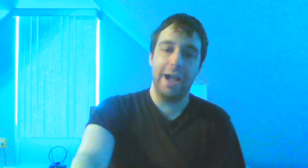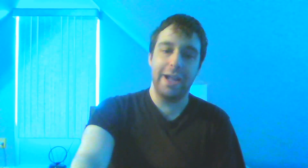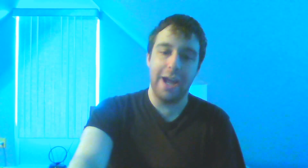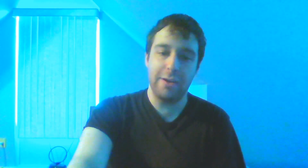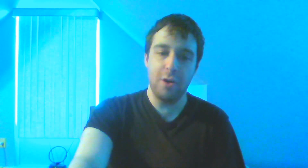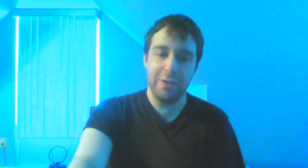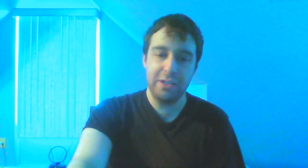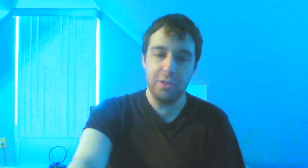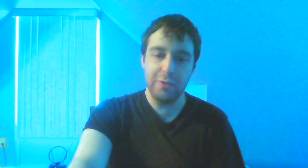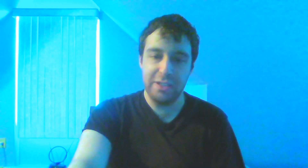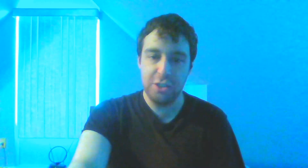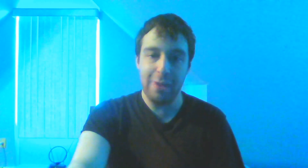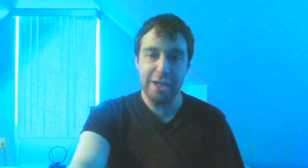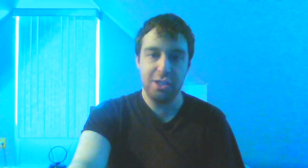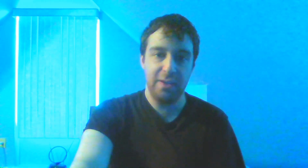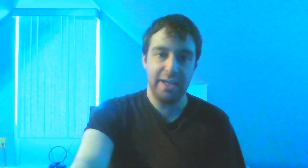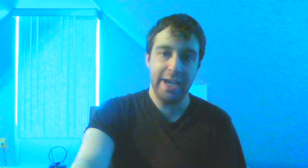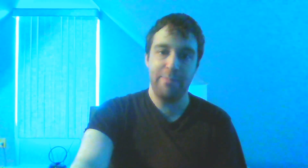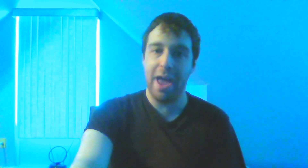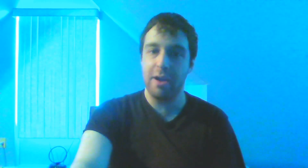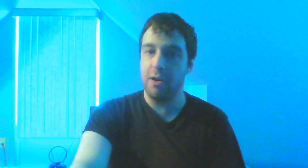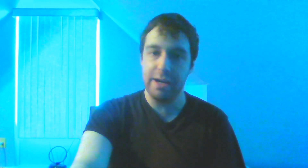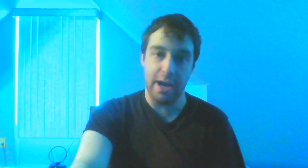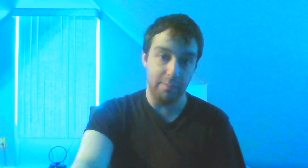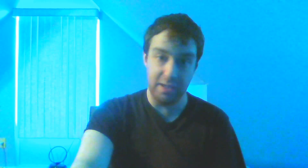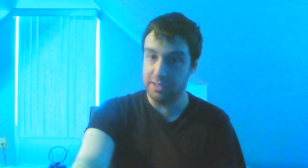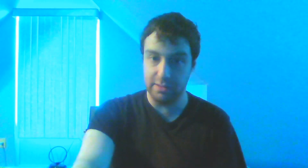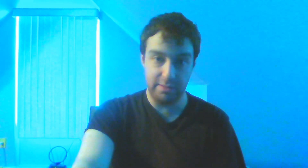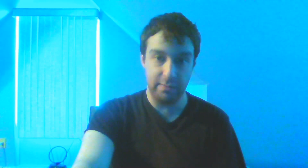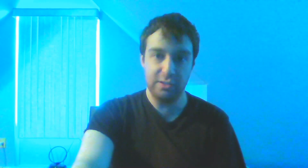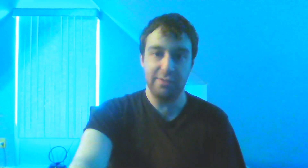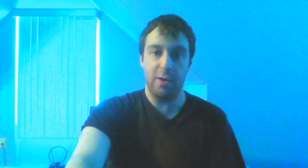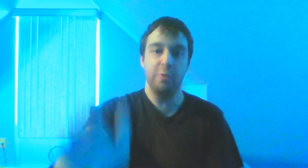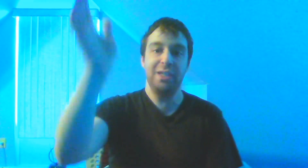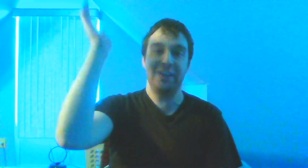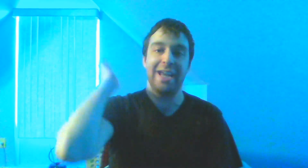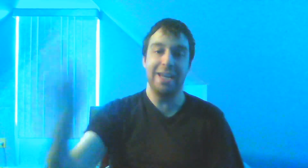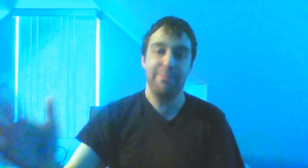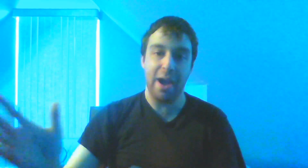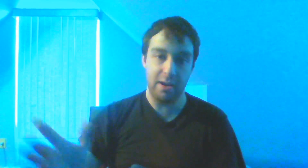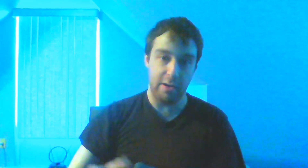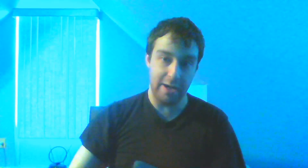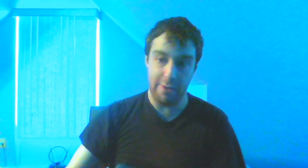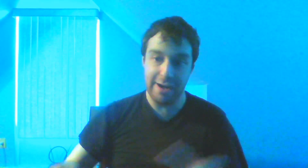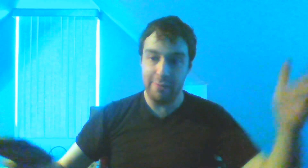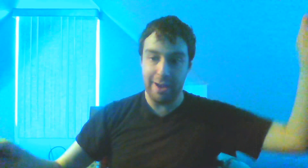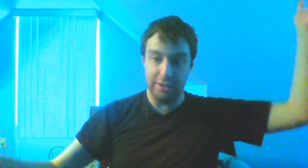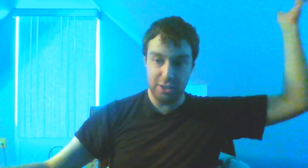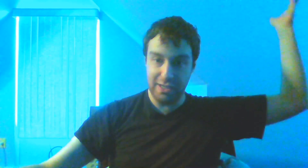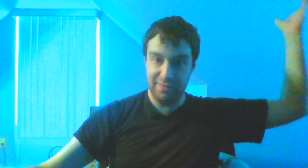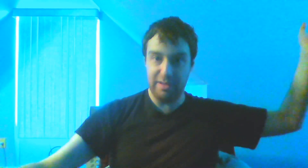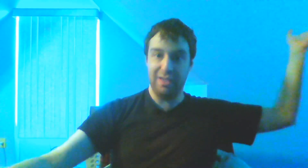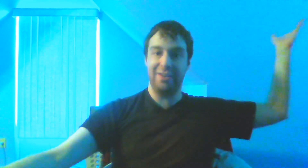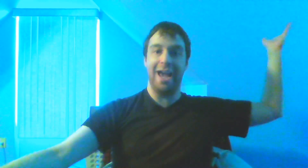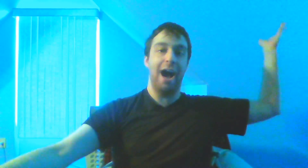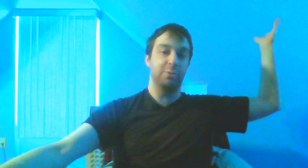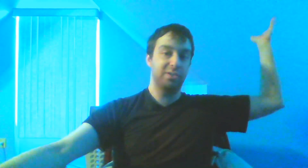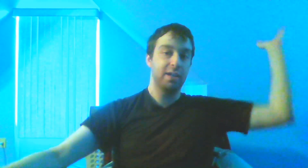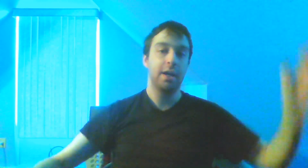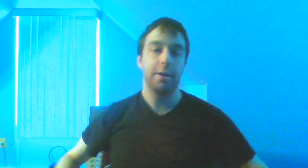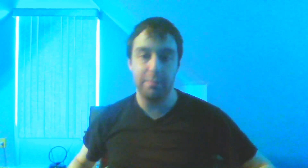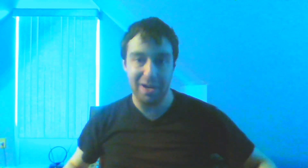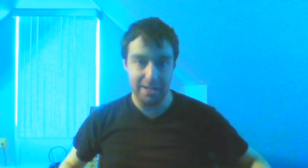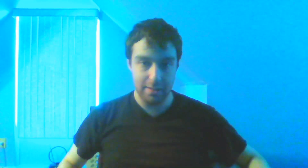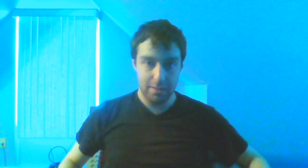But again, I don't know what to do in a situation if you get hit by a car now. Because, first of all, who's even getting hit by a car now anyway? You shouldn't even be leaving your